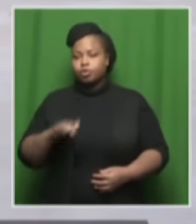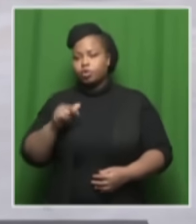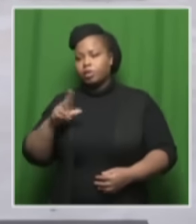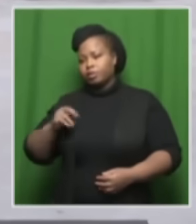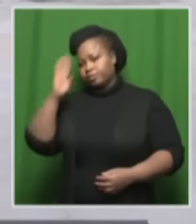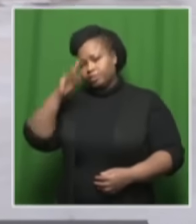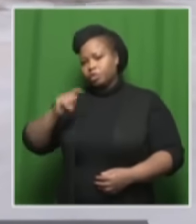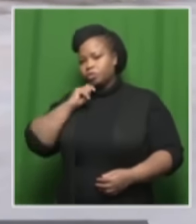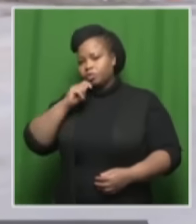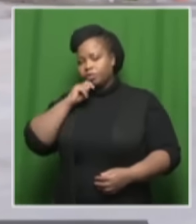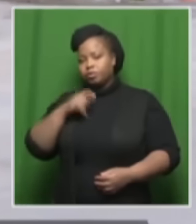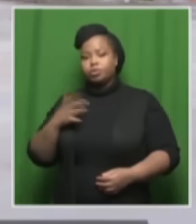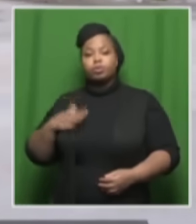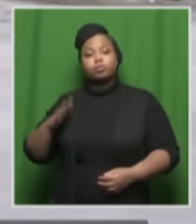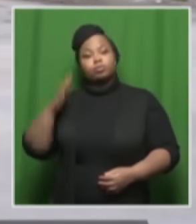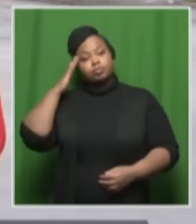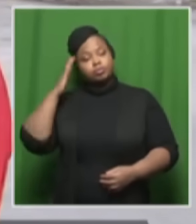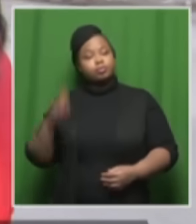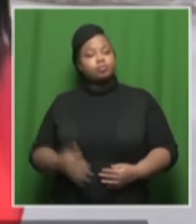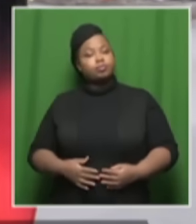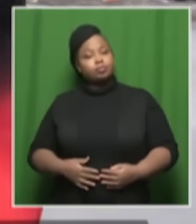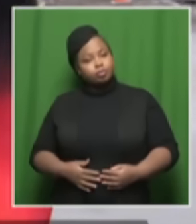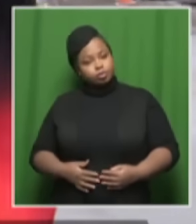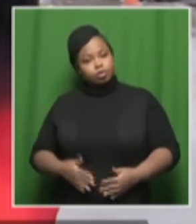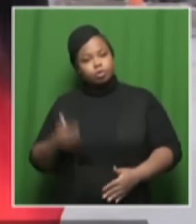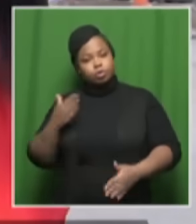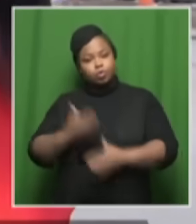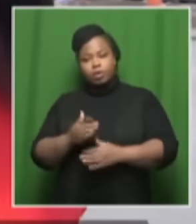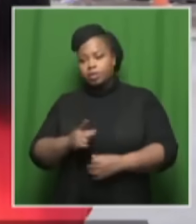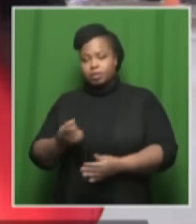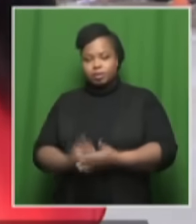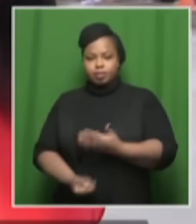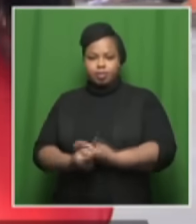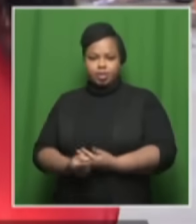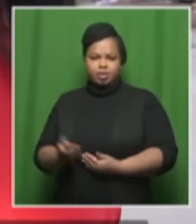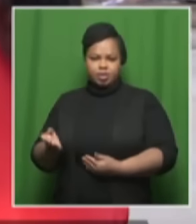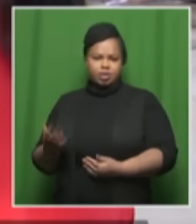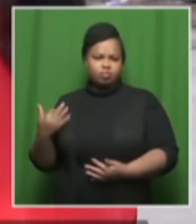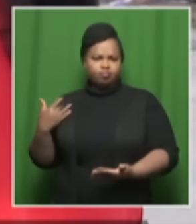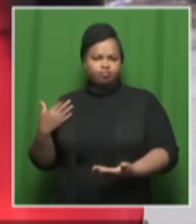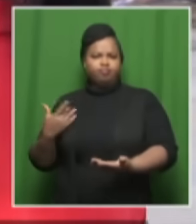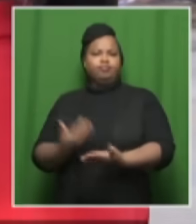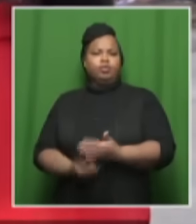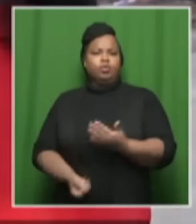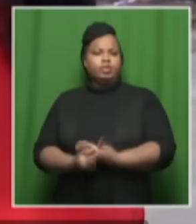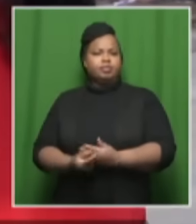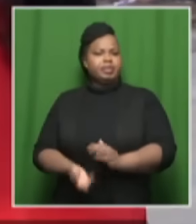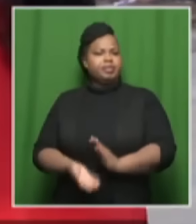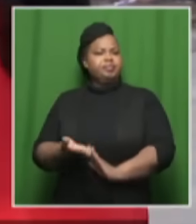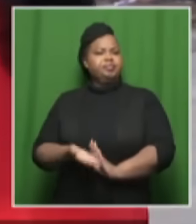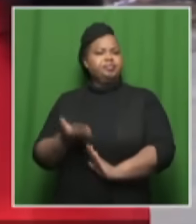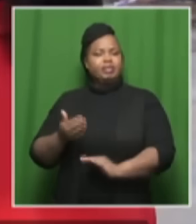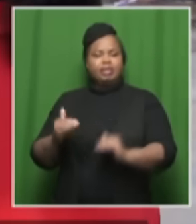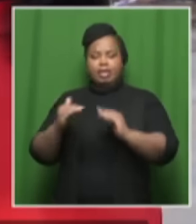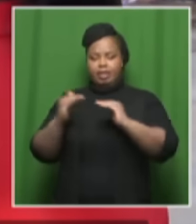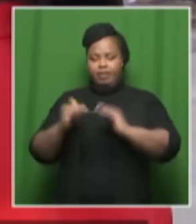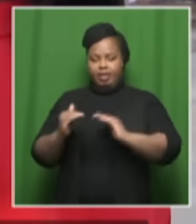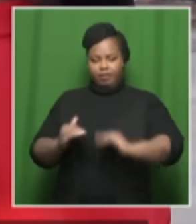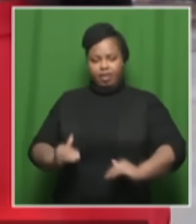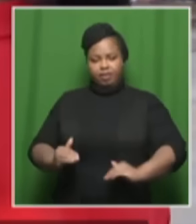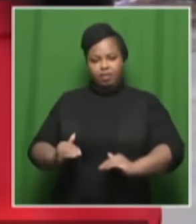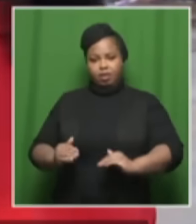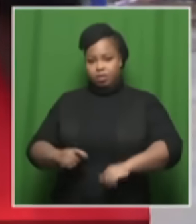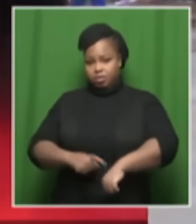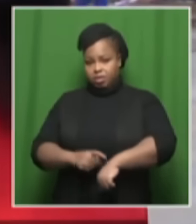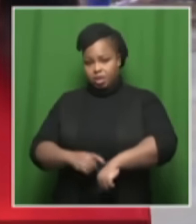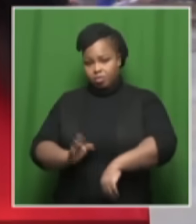to you. Just want to find out, in terms of the work that's been done on the site now, where are we currently, what level they're currently on, and how much time